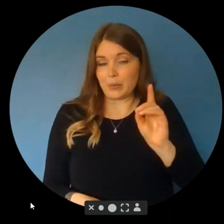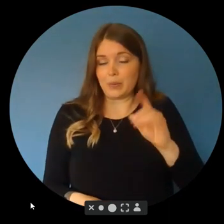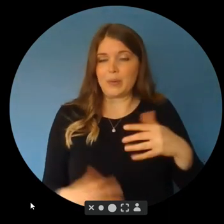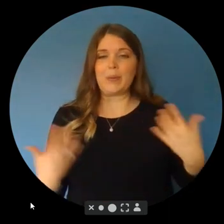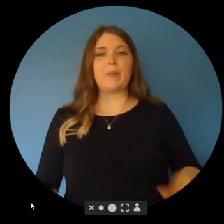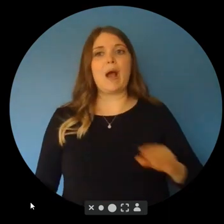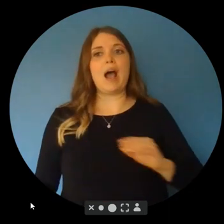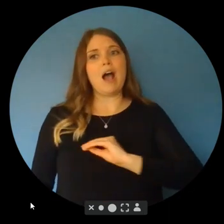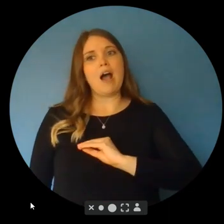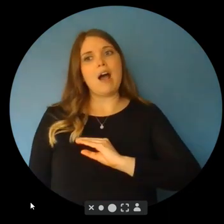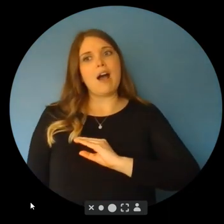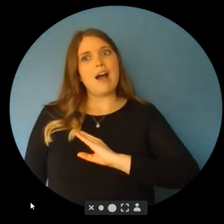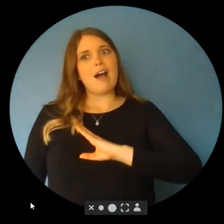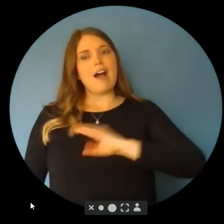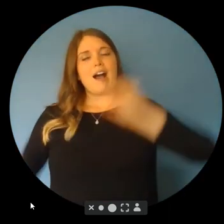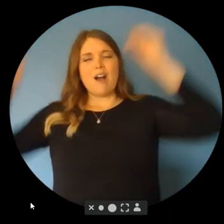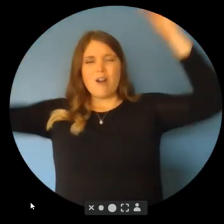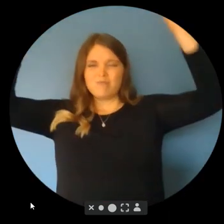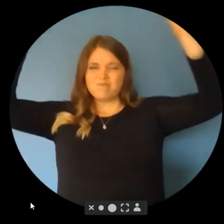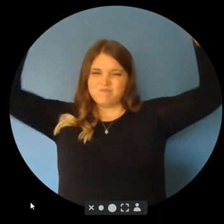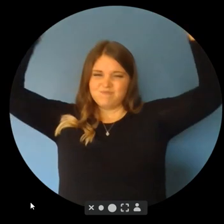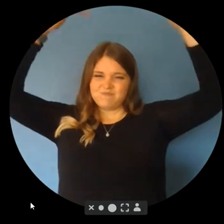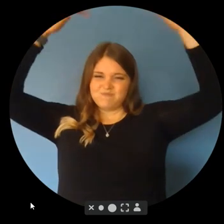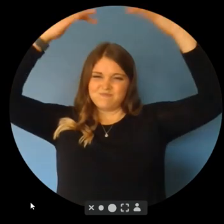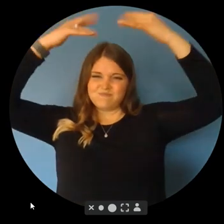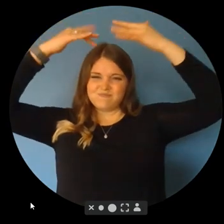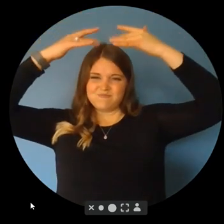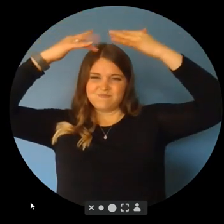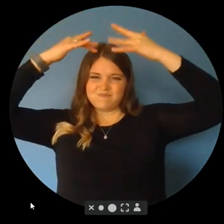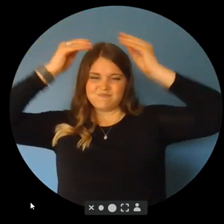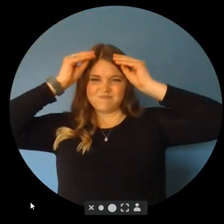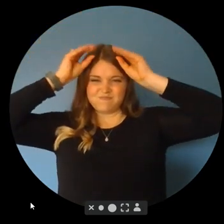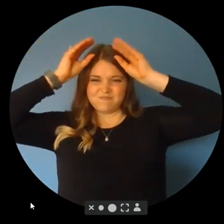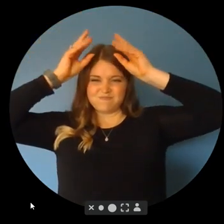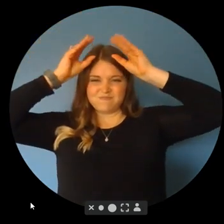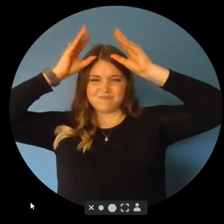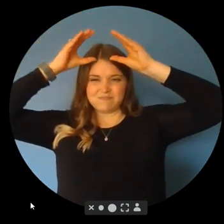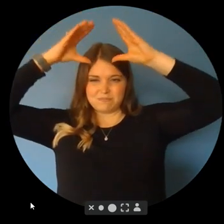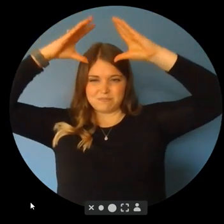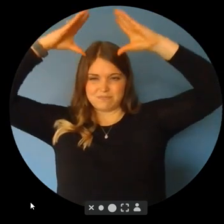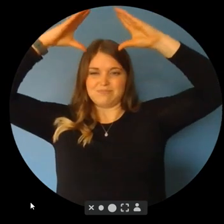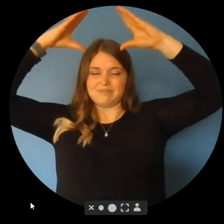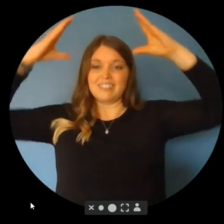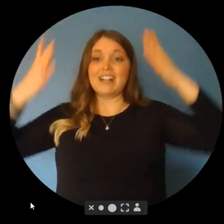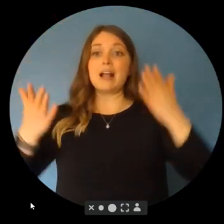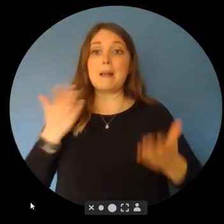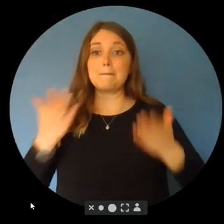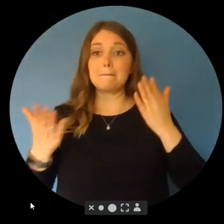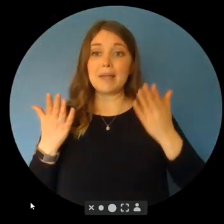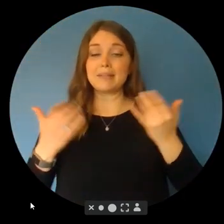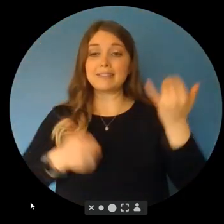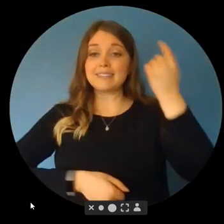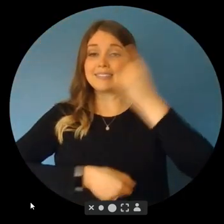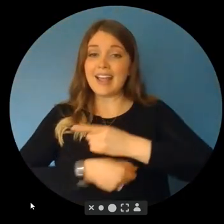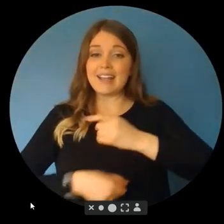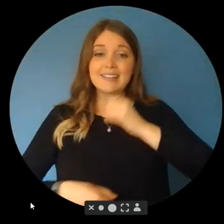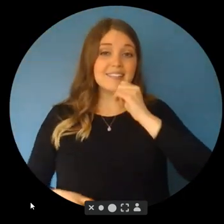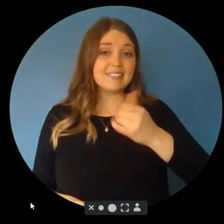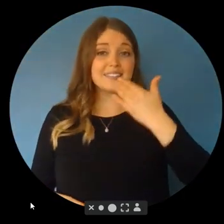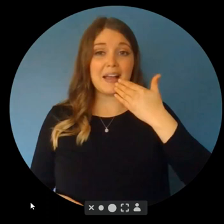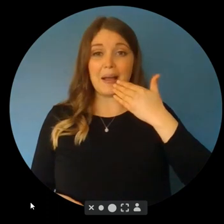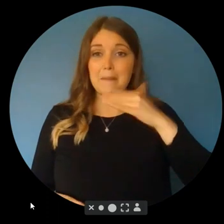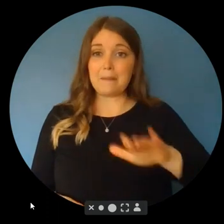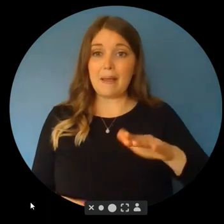felt a whole shower of drops land in his bucket. Maybe the day wouldn't be so bad